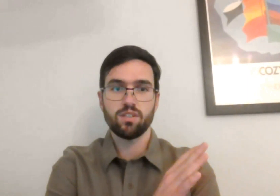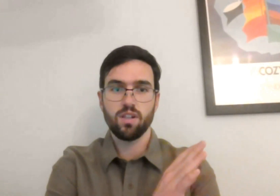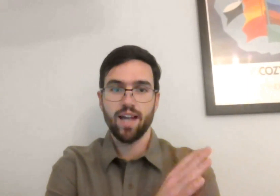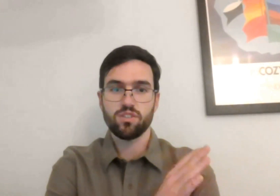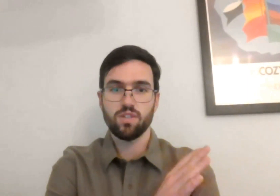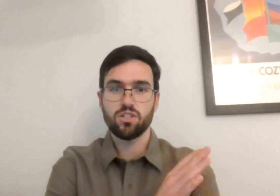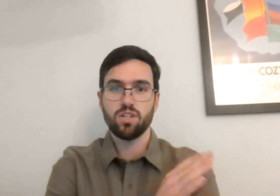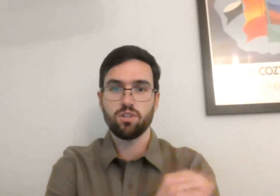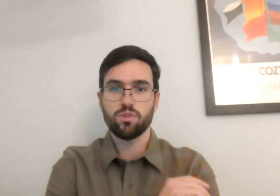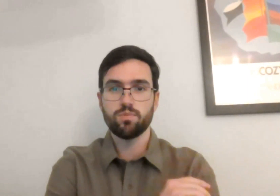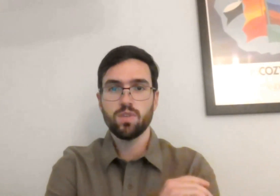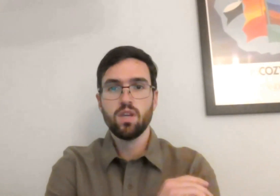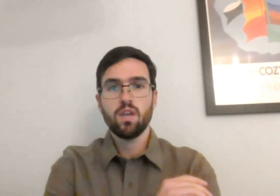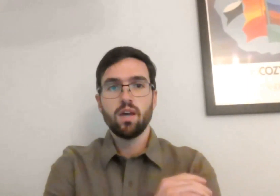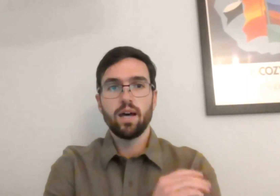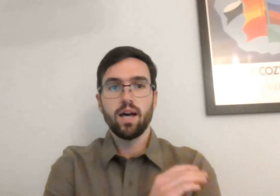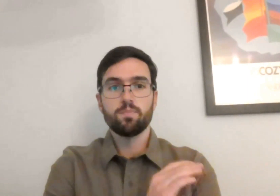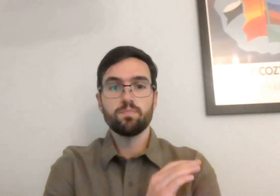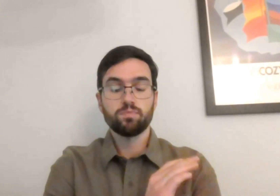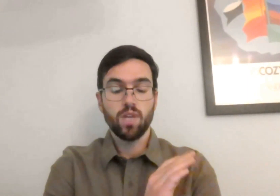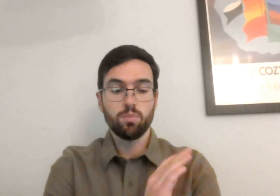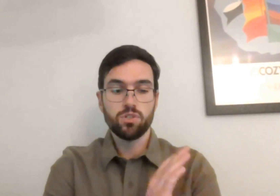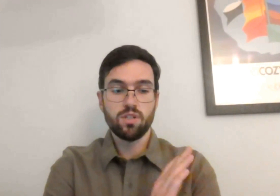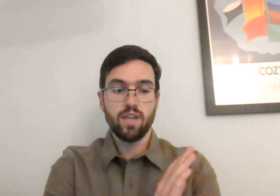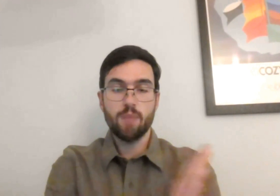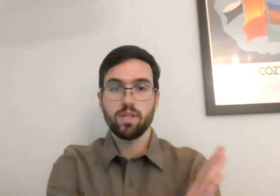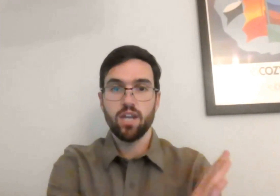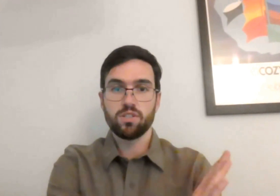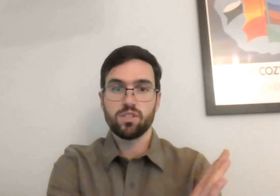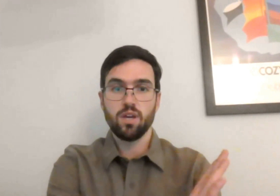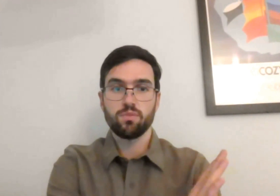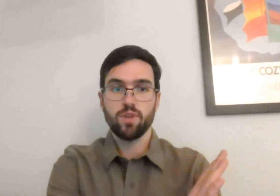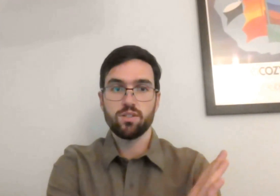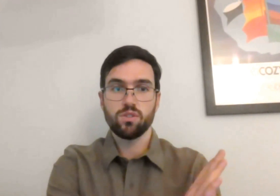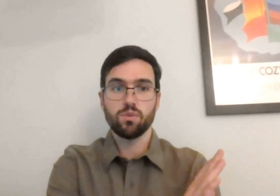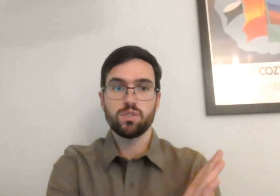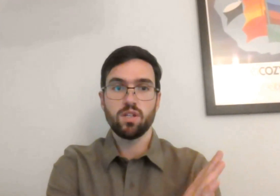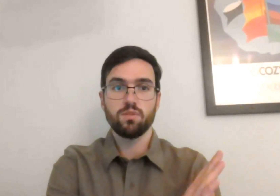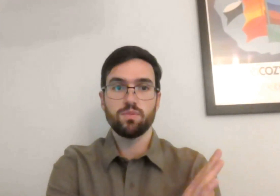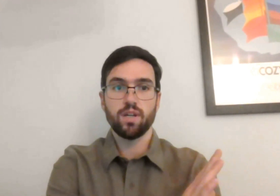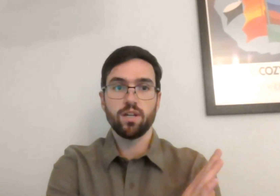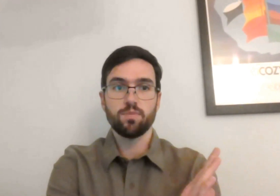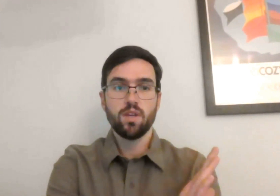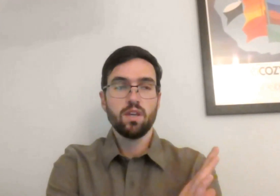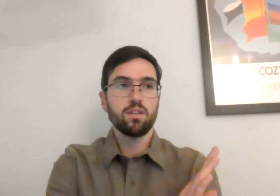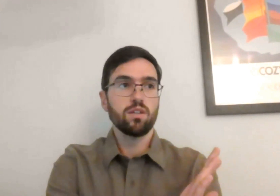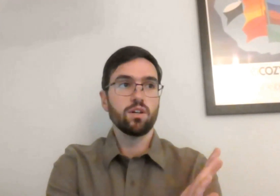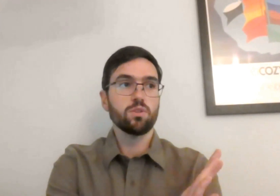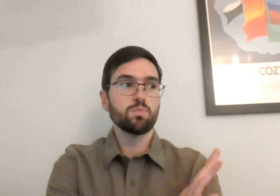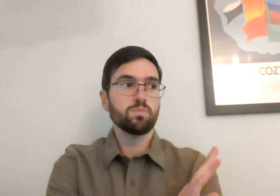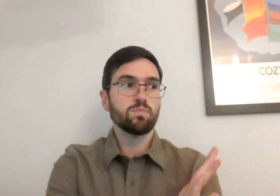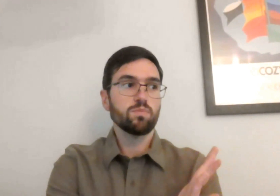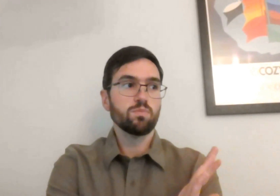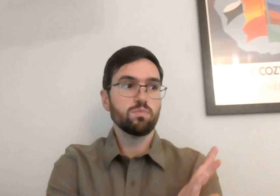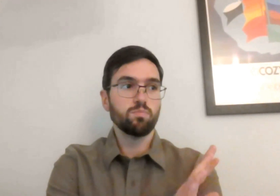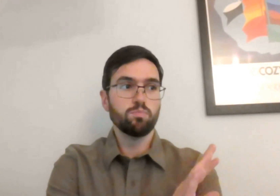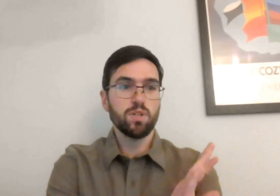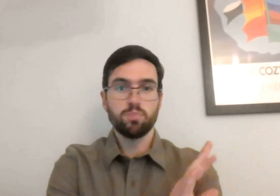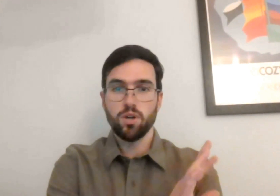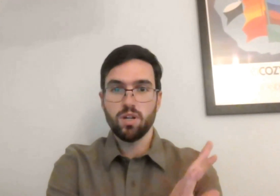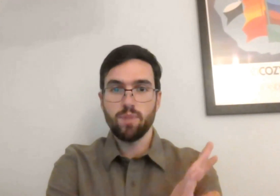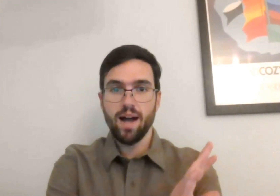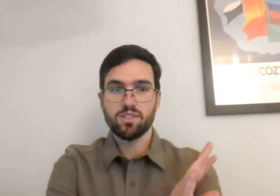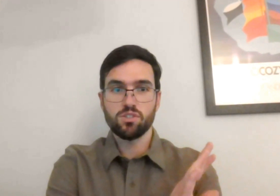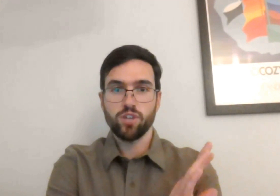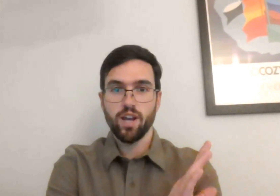that's a classical engineering route, and puts you into the application stuff, right? So instead of you know